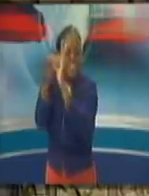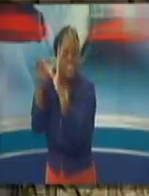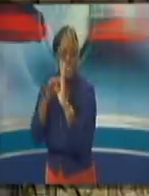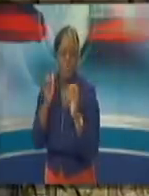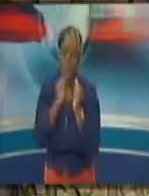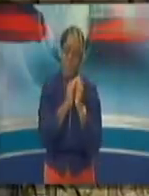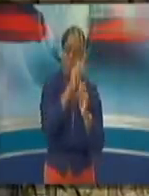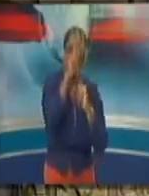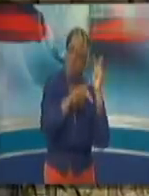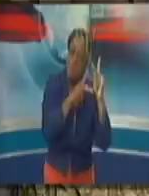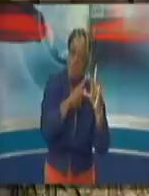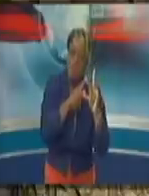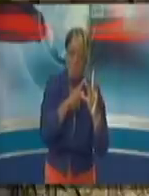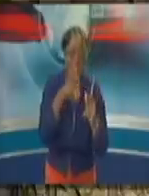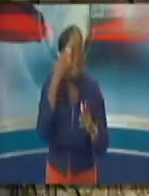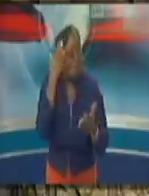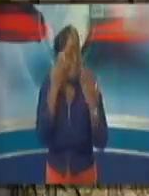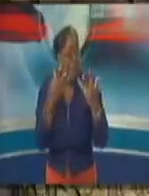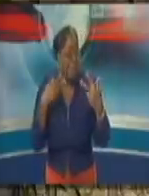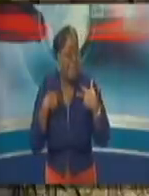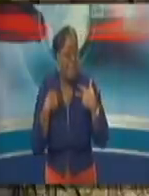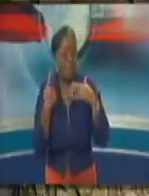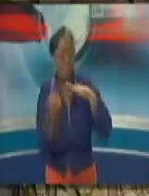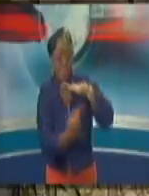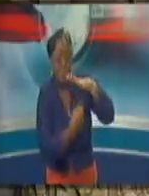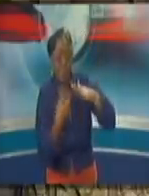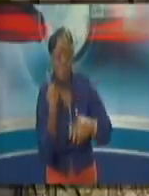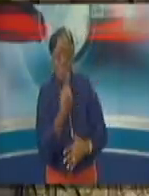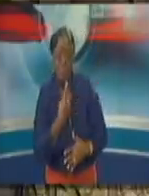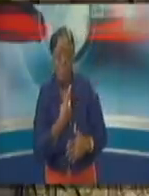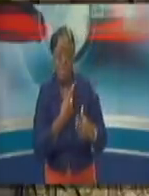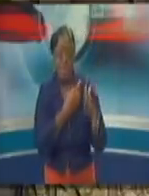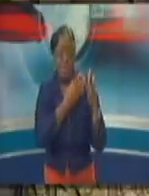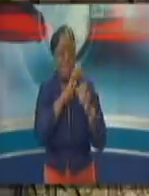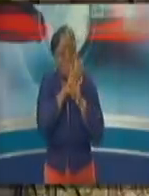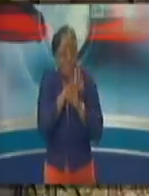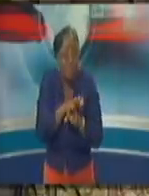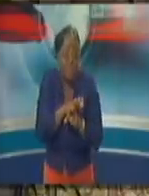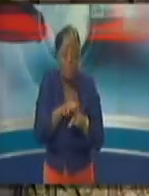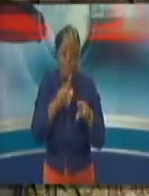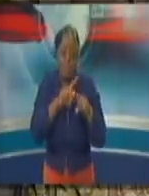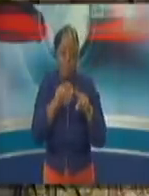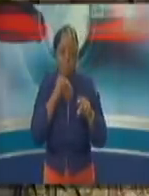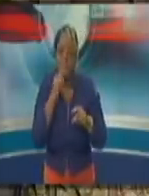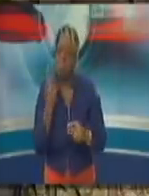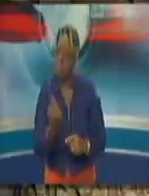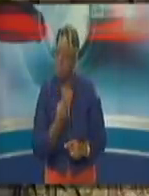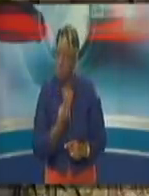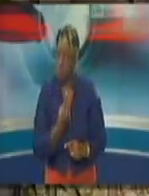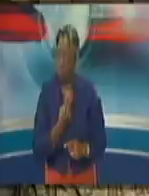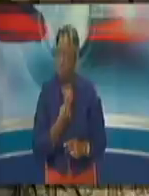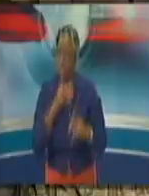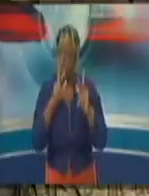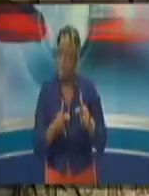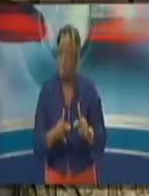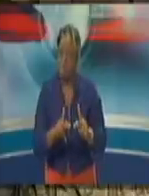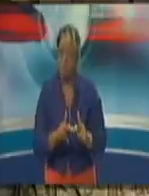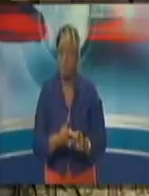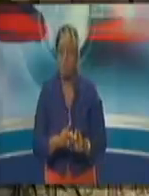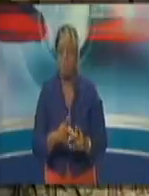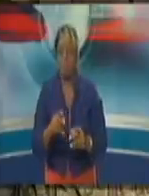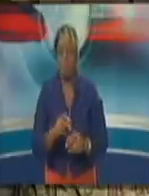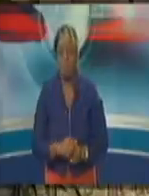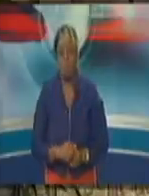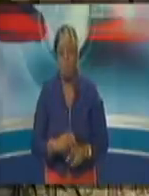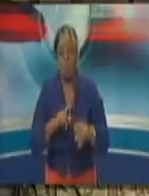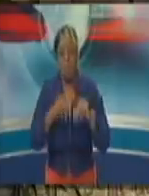you value has been replaced by loneliness, isolation, and stress. This is not unique to you, and you are not the only one struggling.